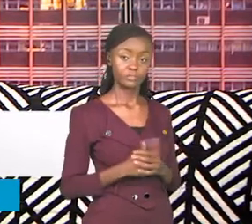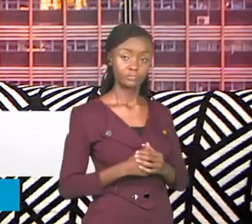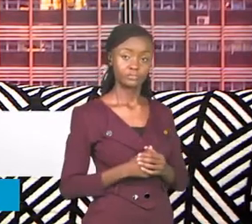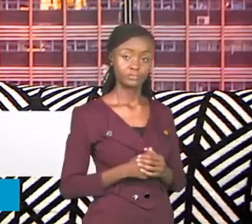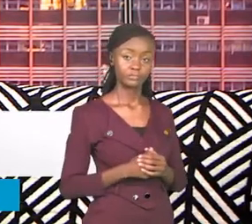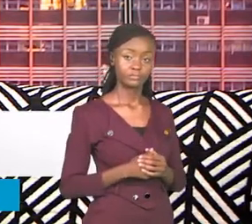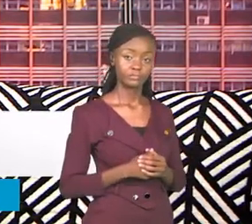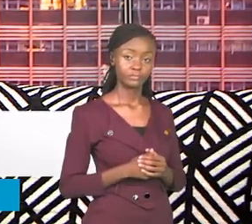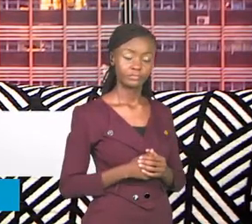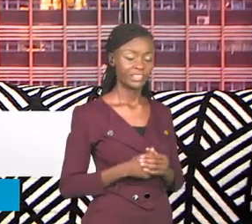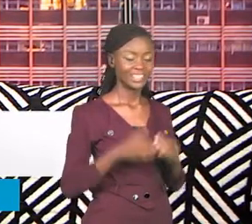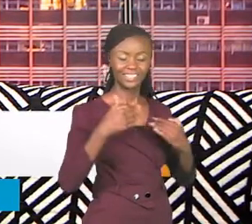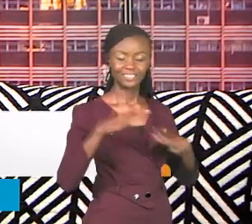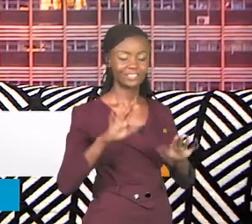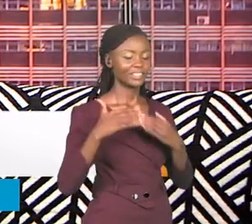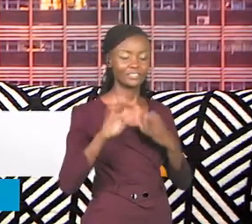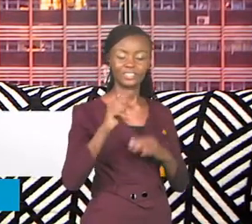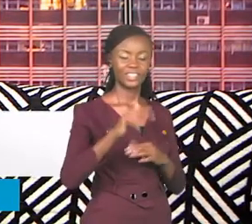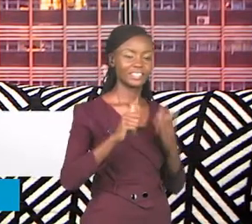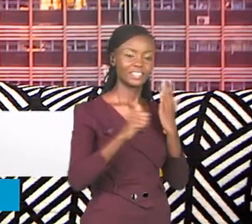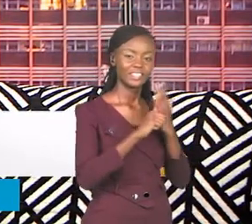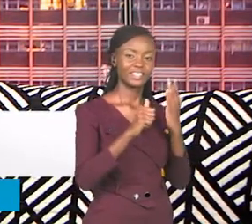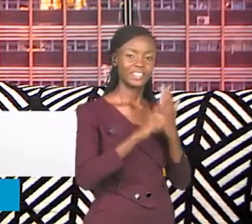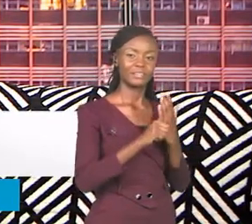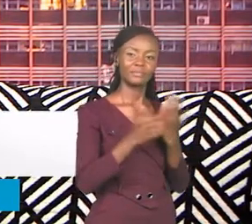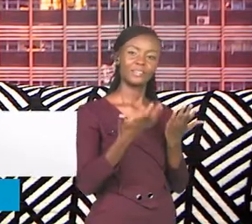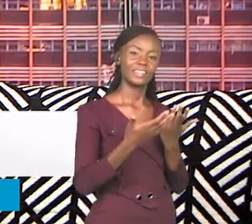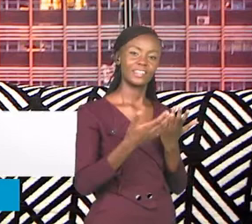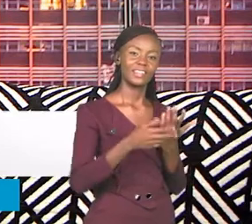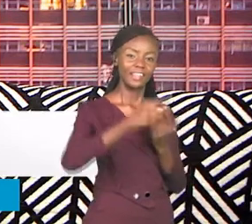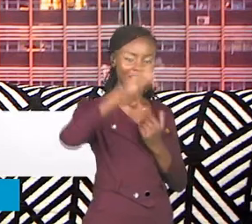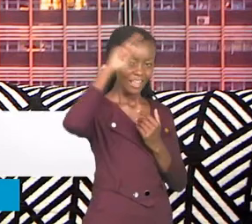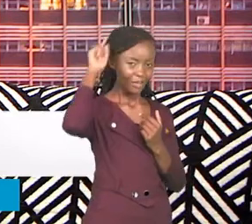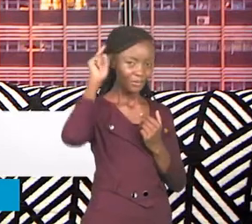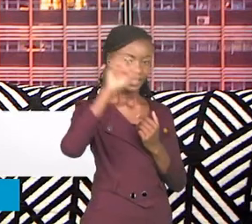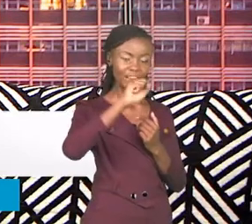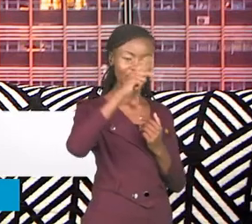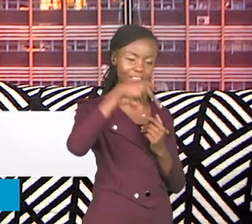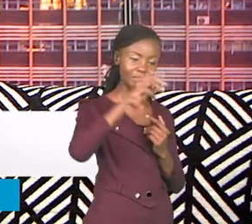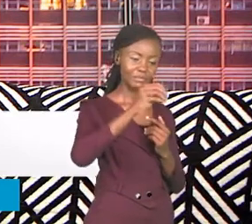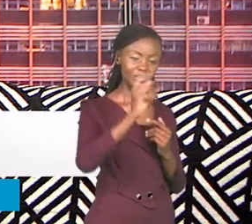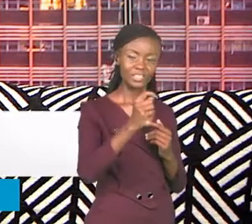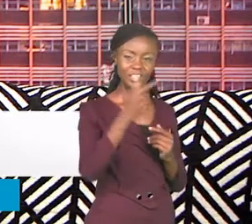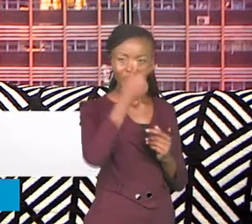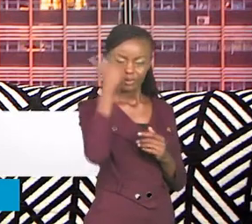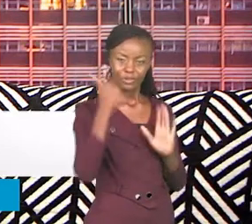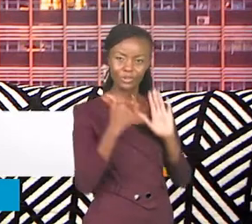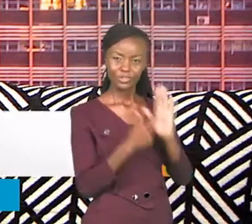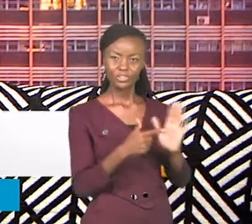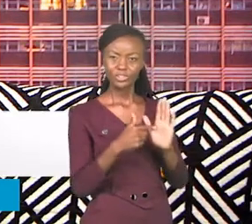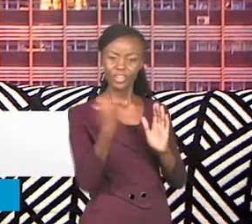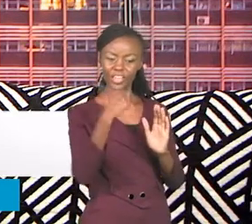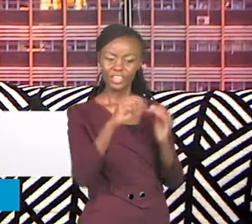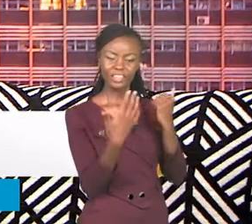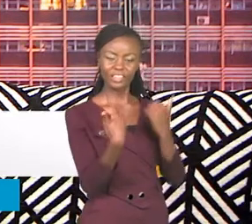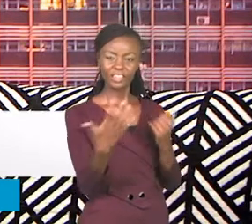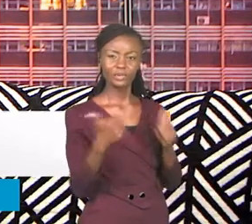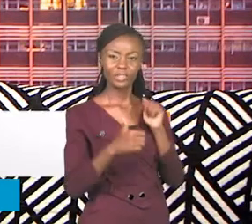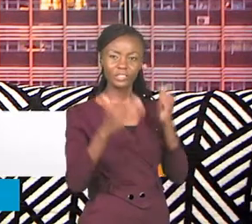let's move away from this word black spot. Okay. Because it really gives a very wrong connotation that anything black